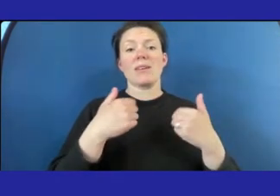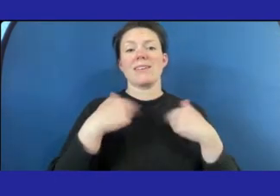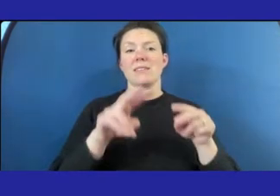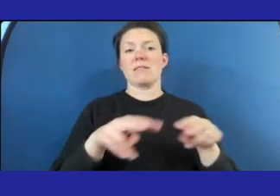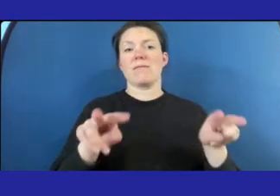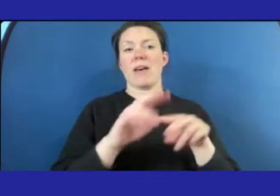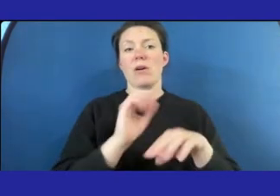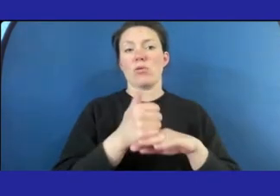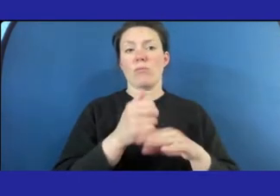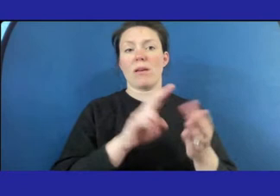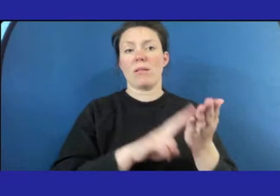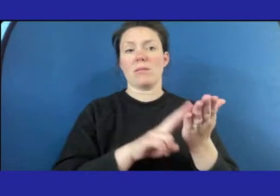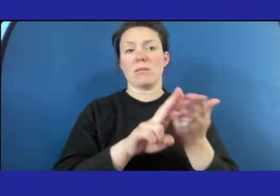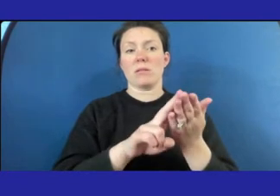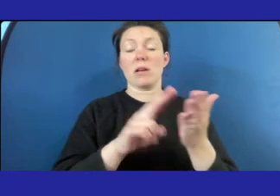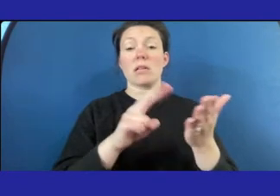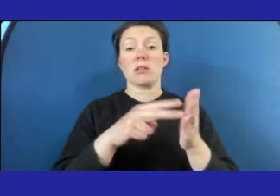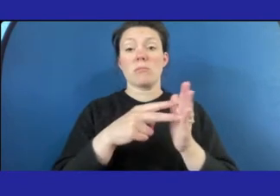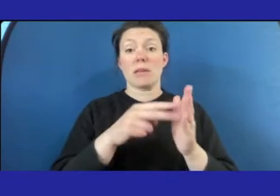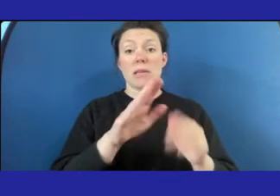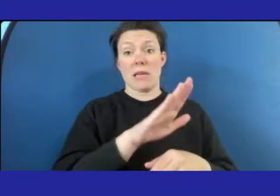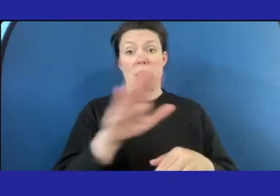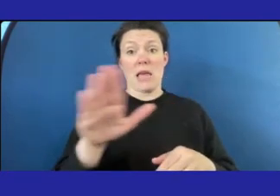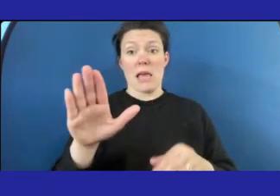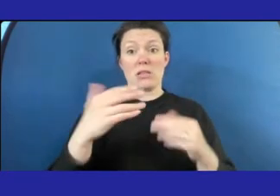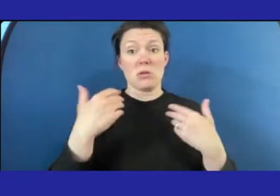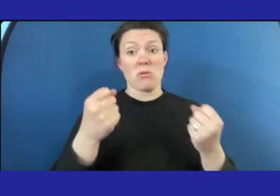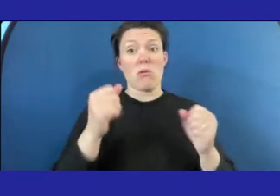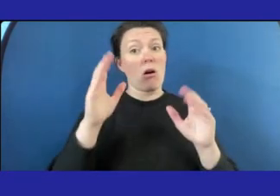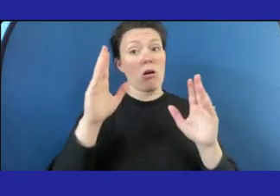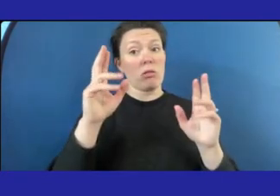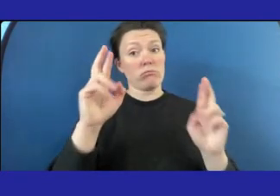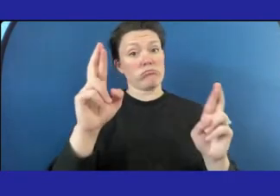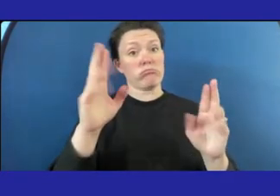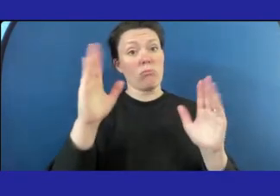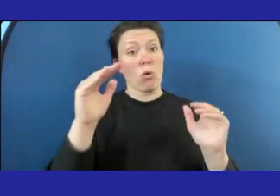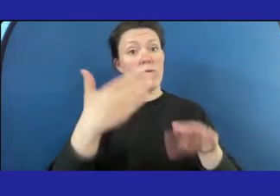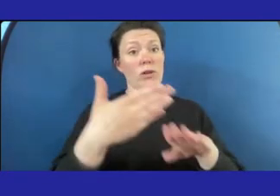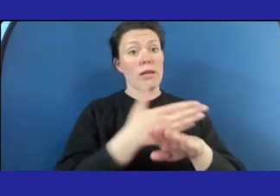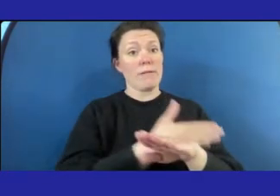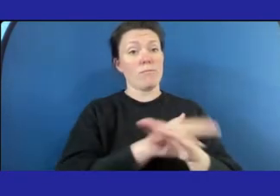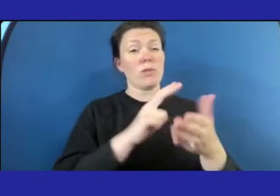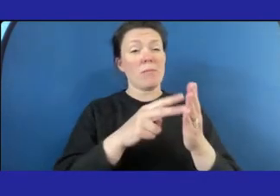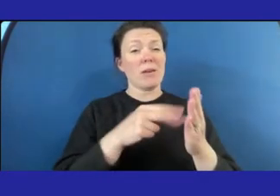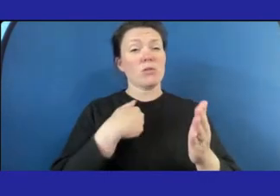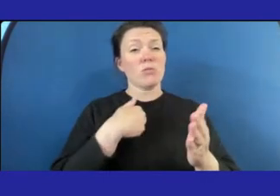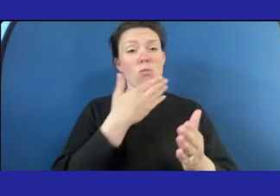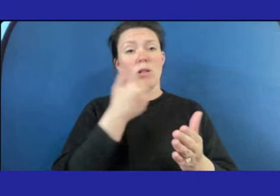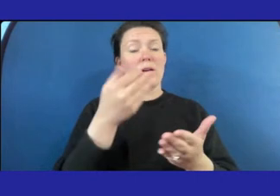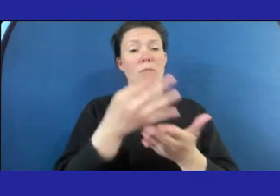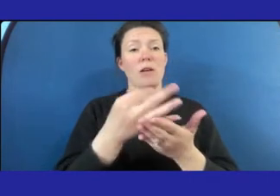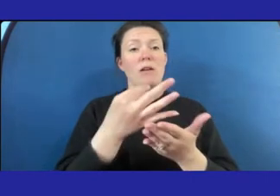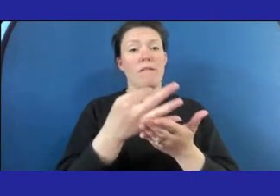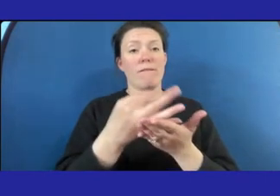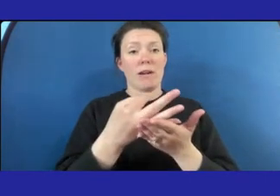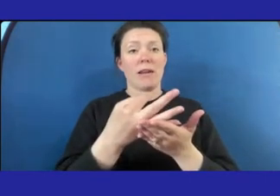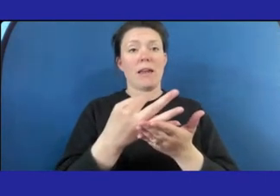that as their health hopefully improves, we'll see better financial returns on our